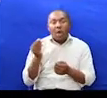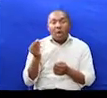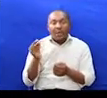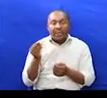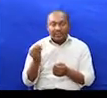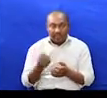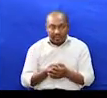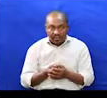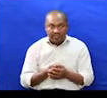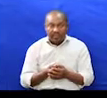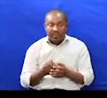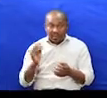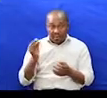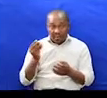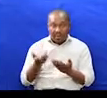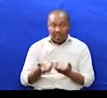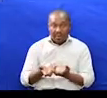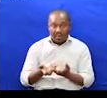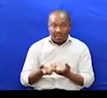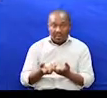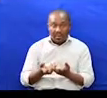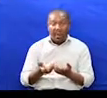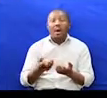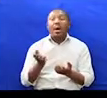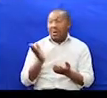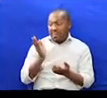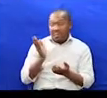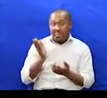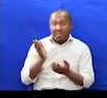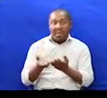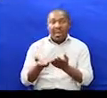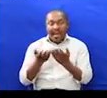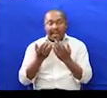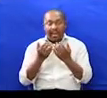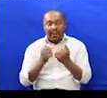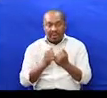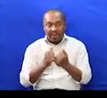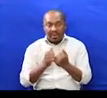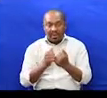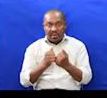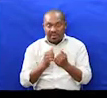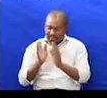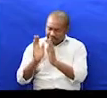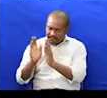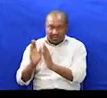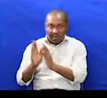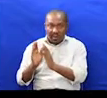A gold can be, we can create it a